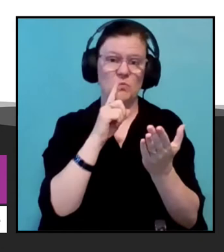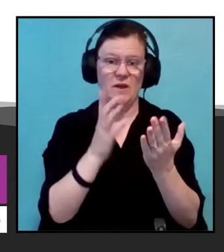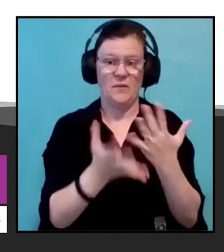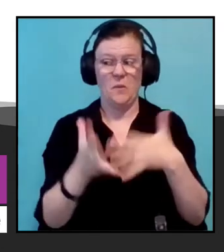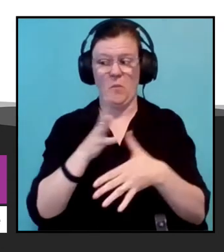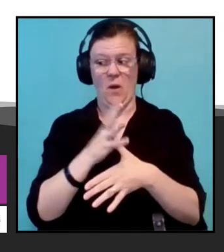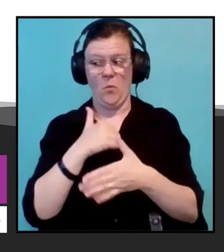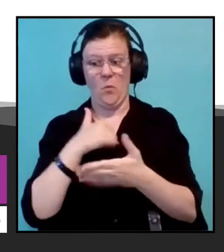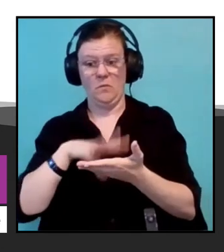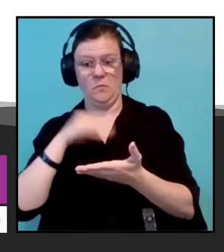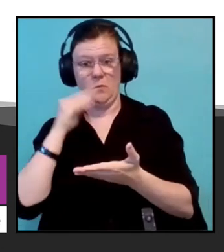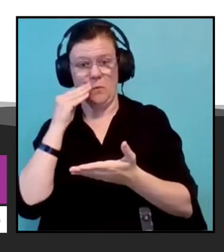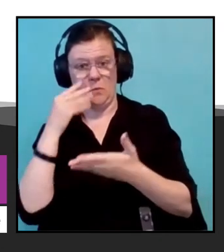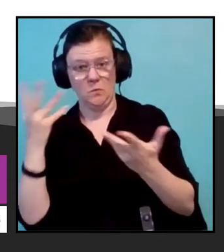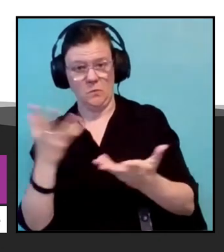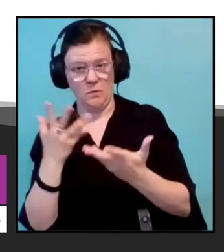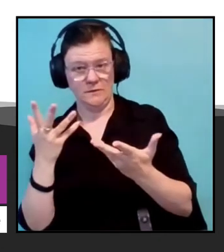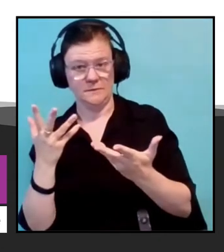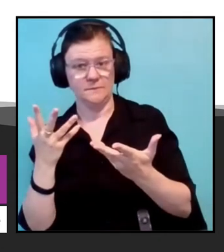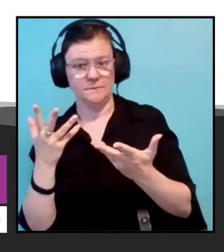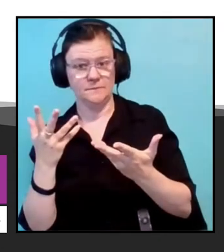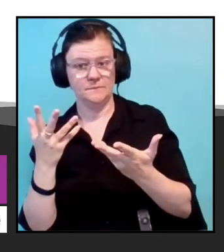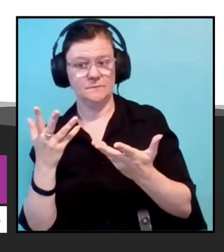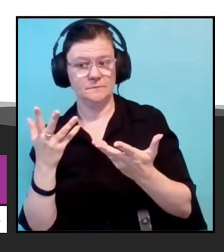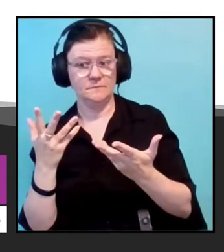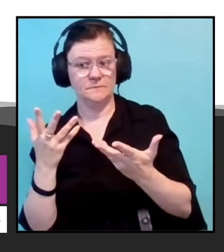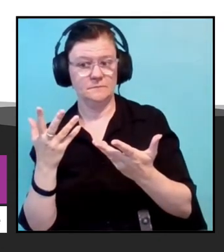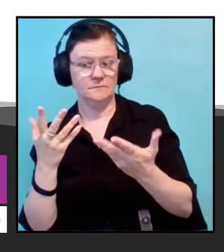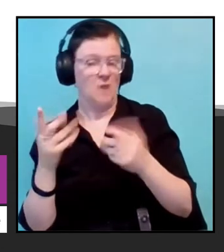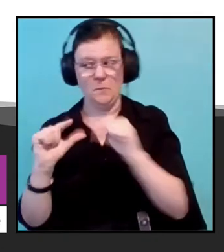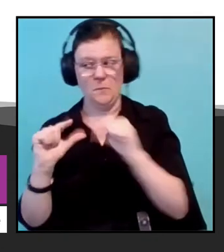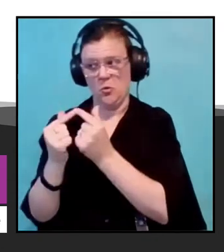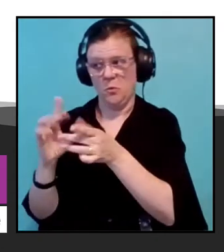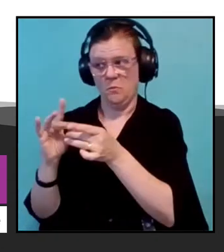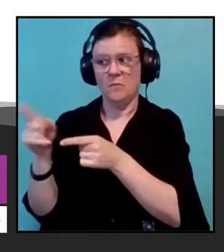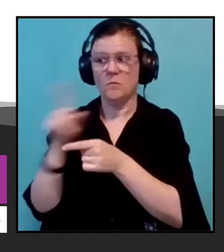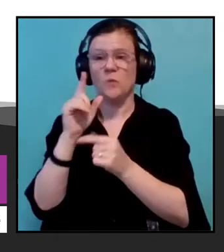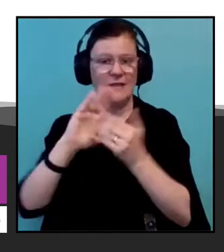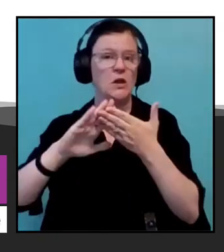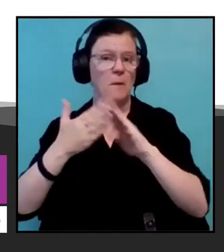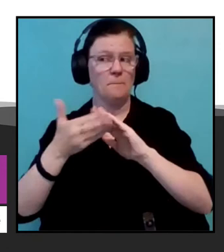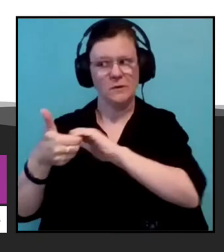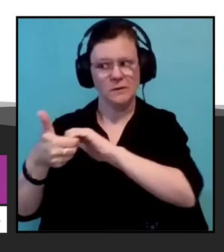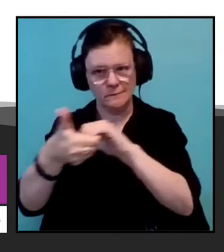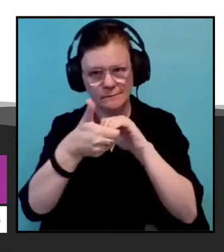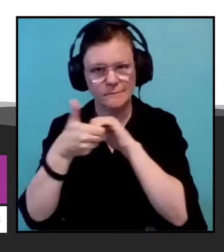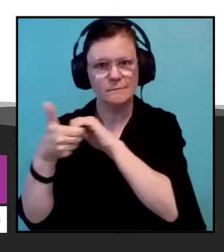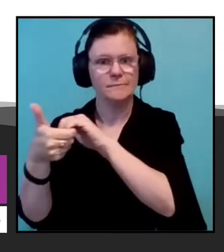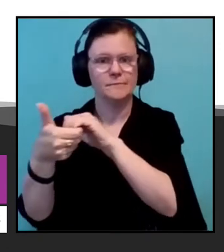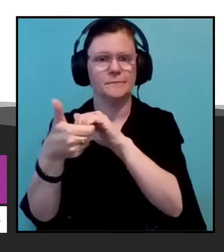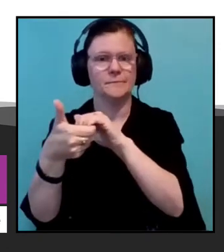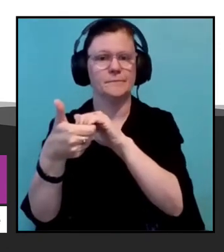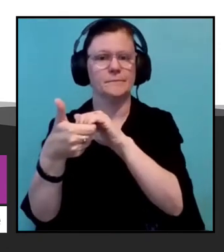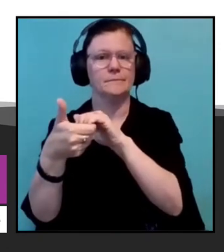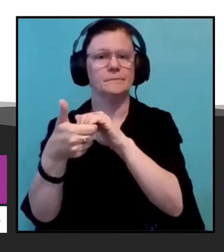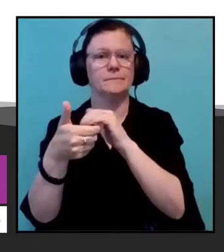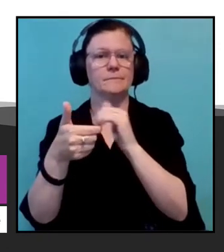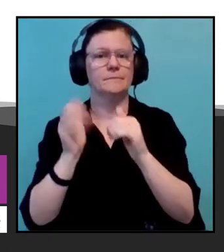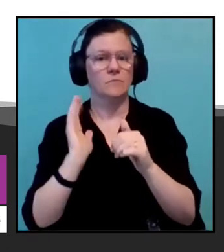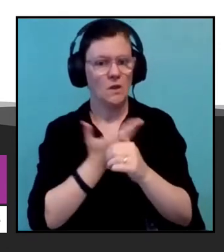we had, as my group members spoke to, was community building. And so our exhibit